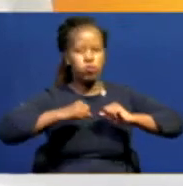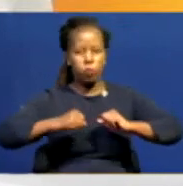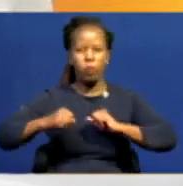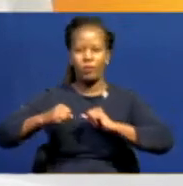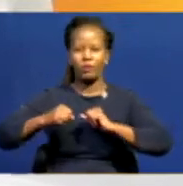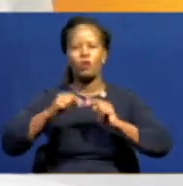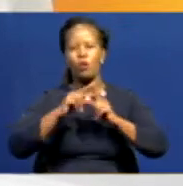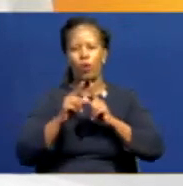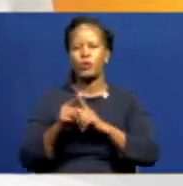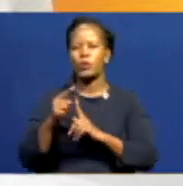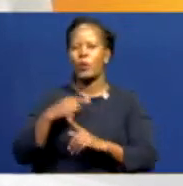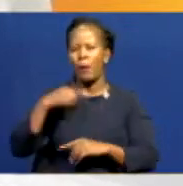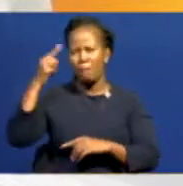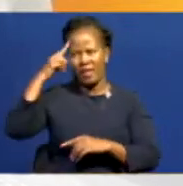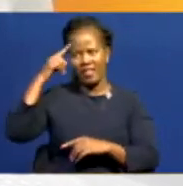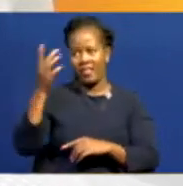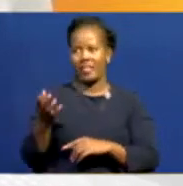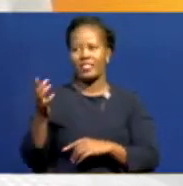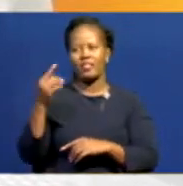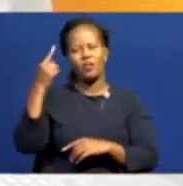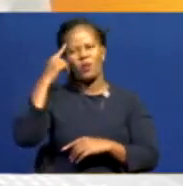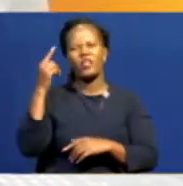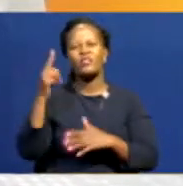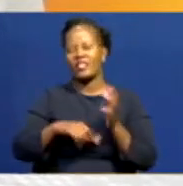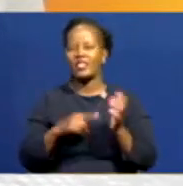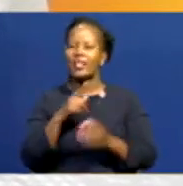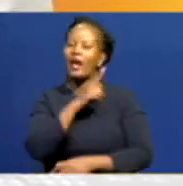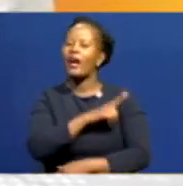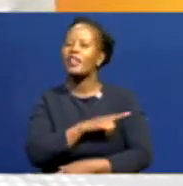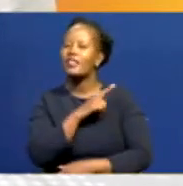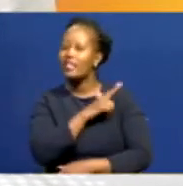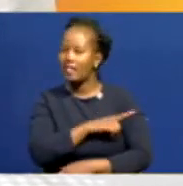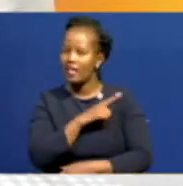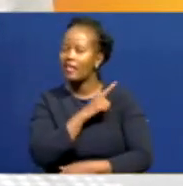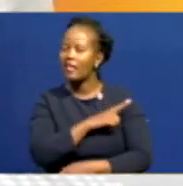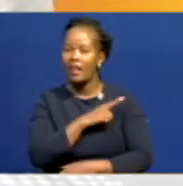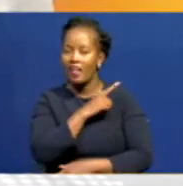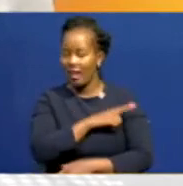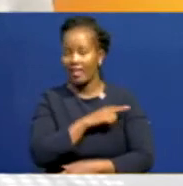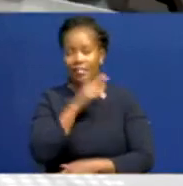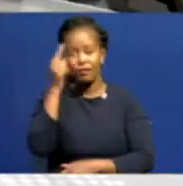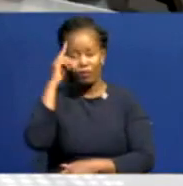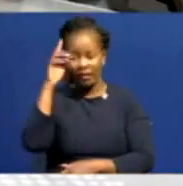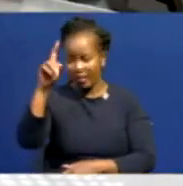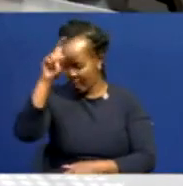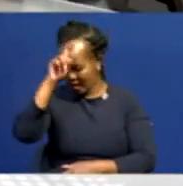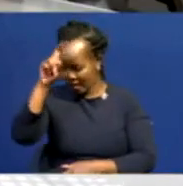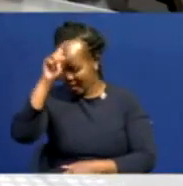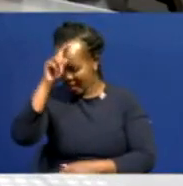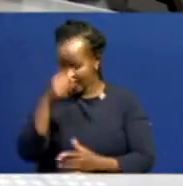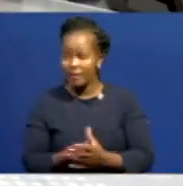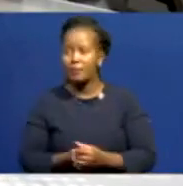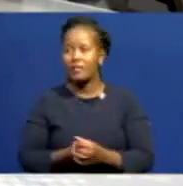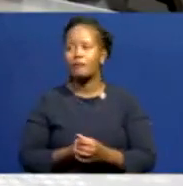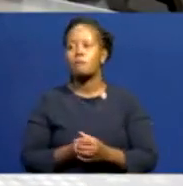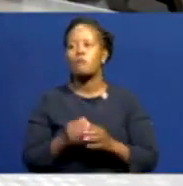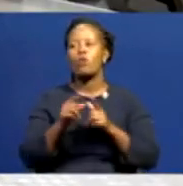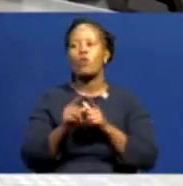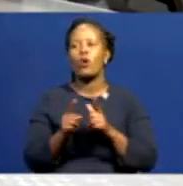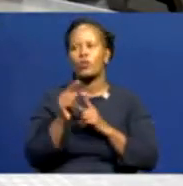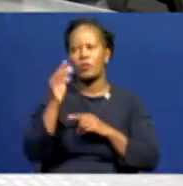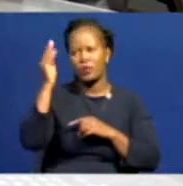I think it's what we call couponnaire for the likes of Egypt, penalty kicks. And you know, what one thing I realized is